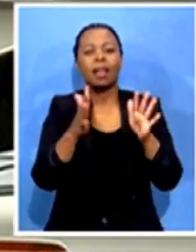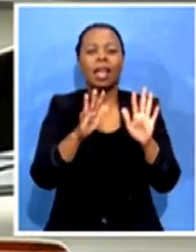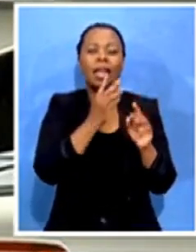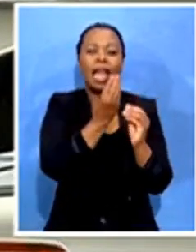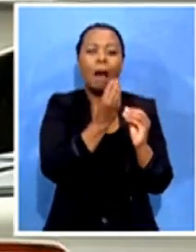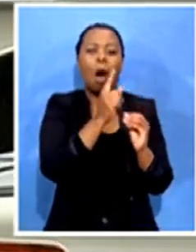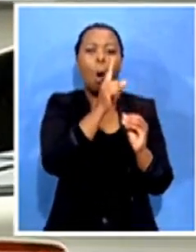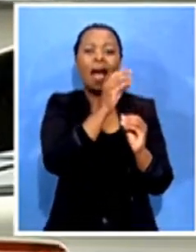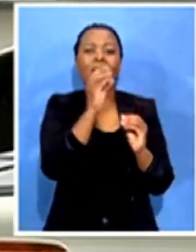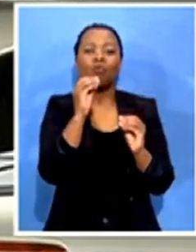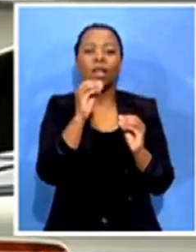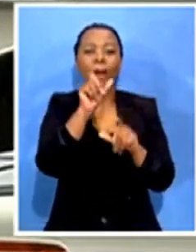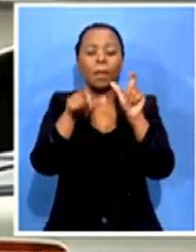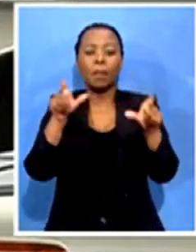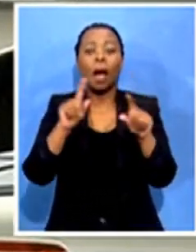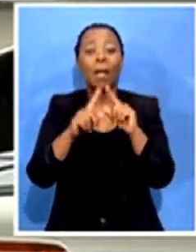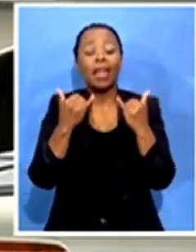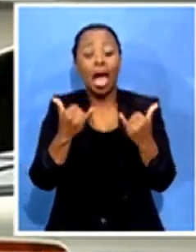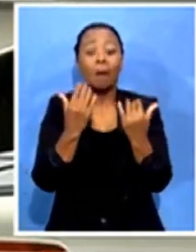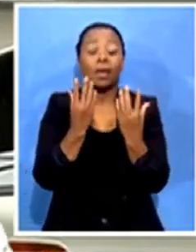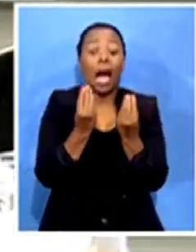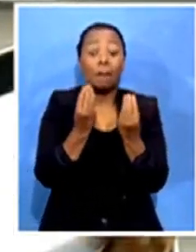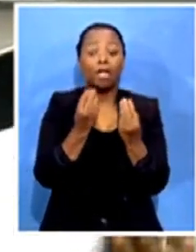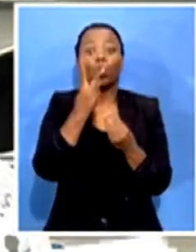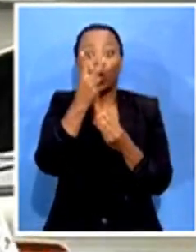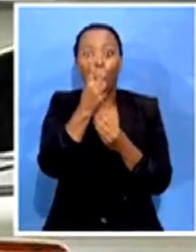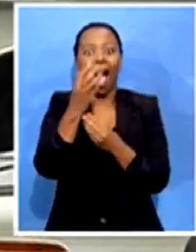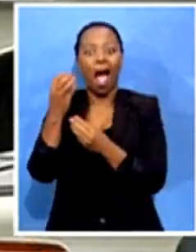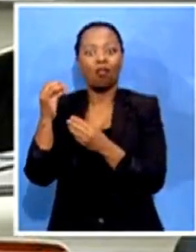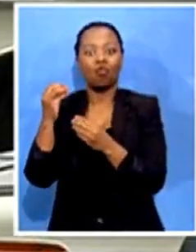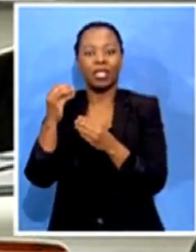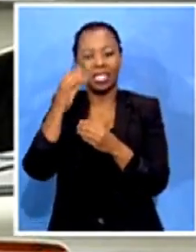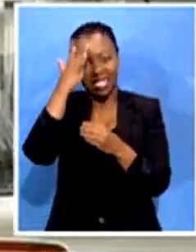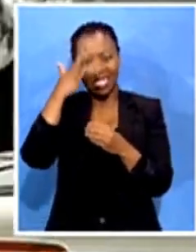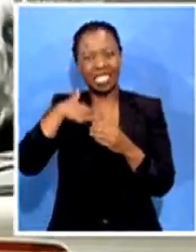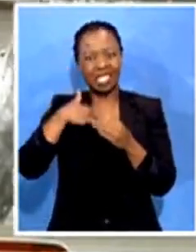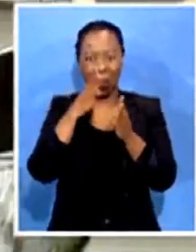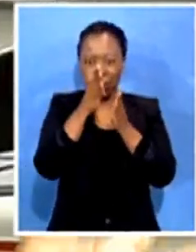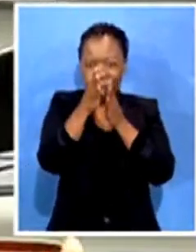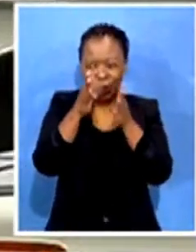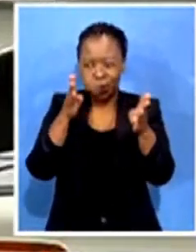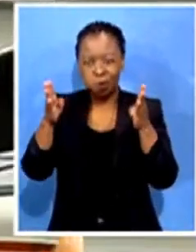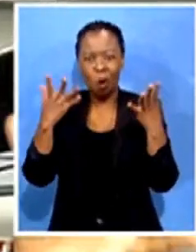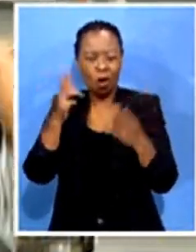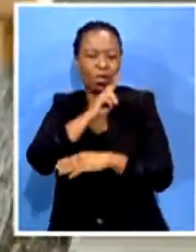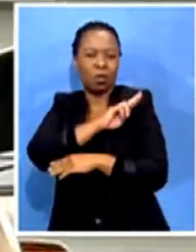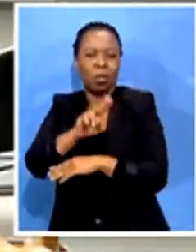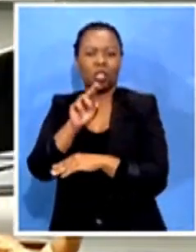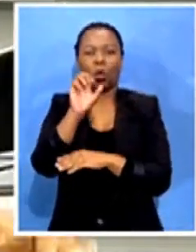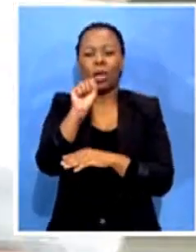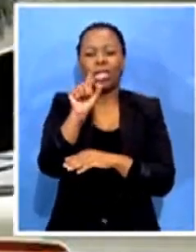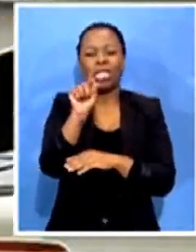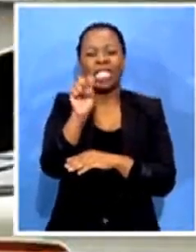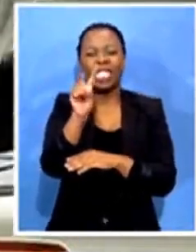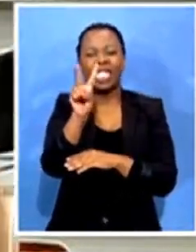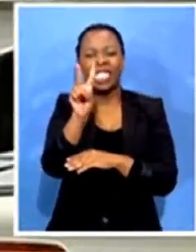200 patients in various facilities. So Steve Biko is a cluster. So this